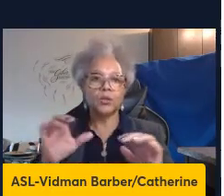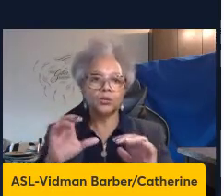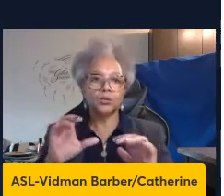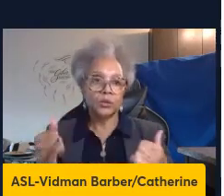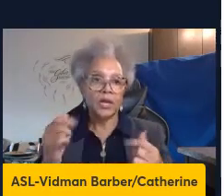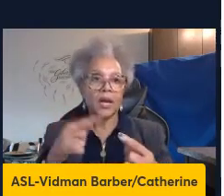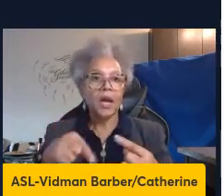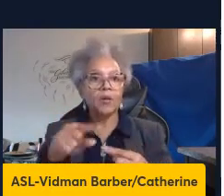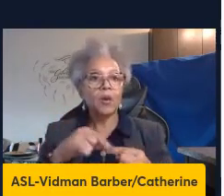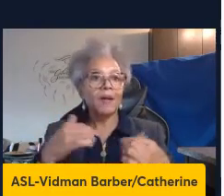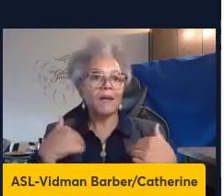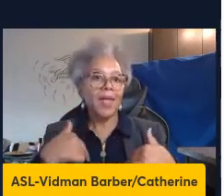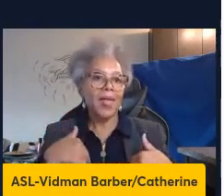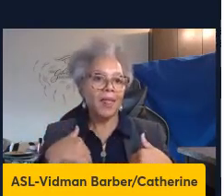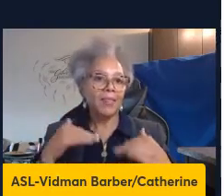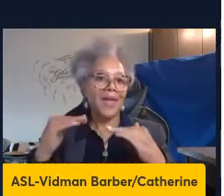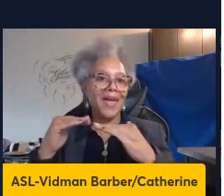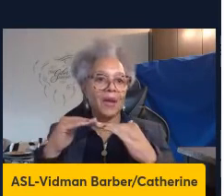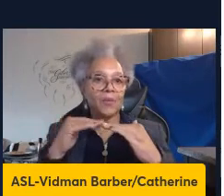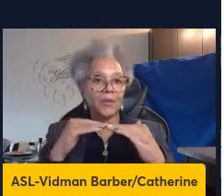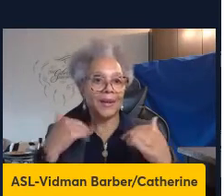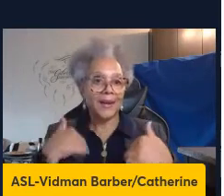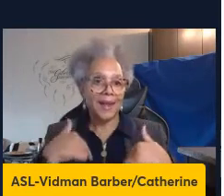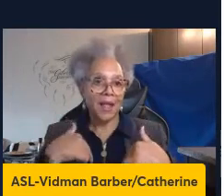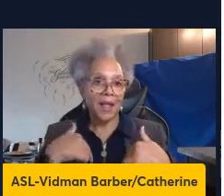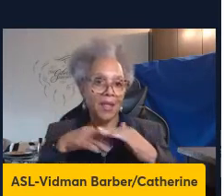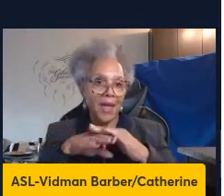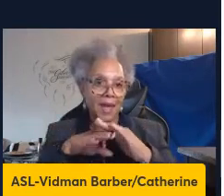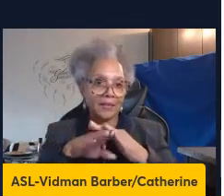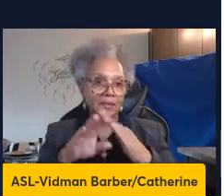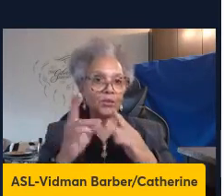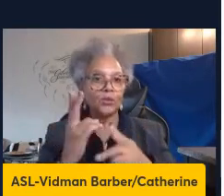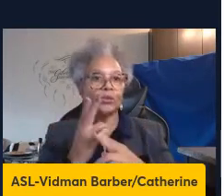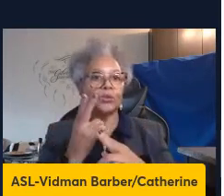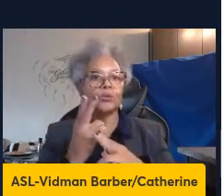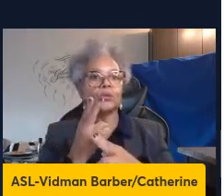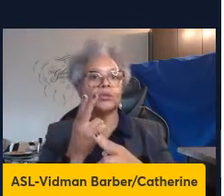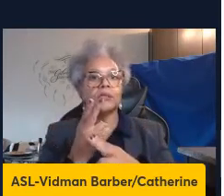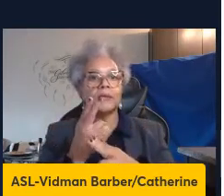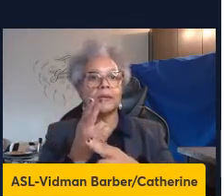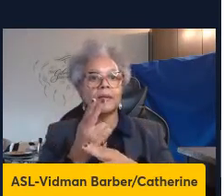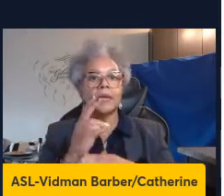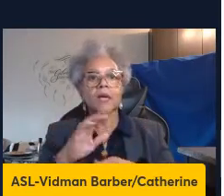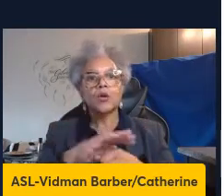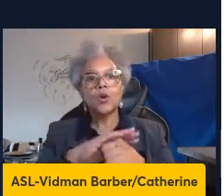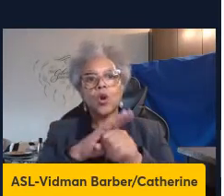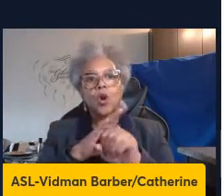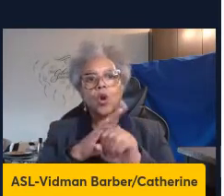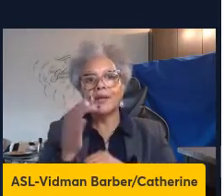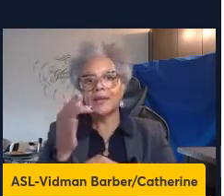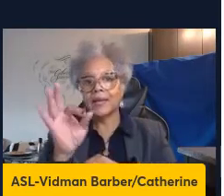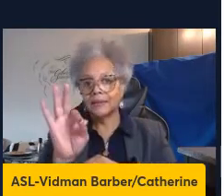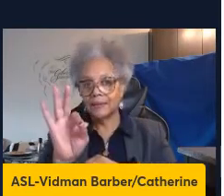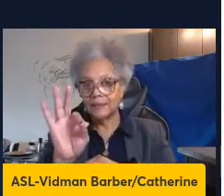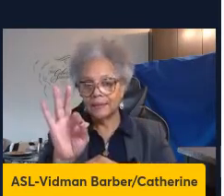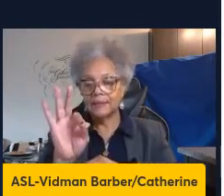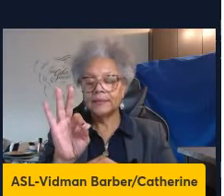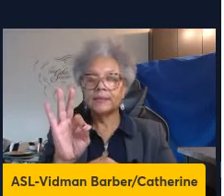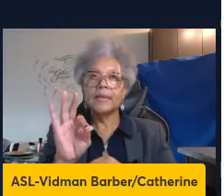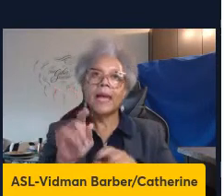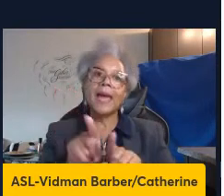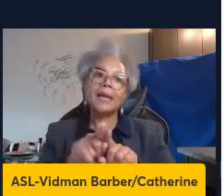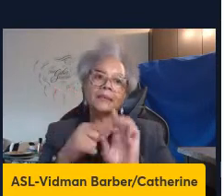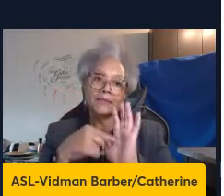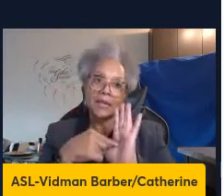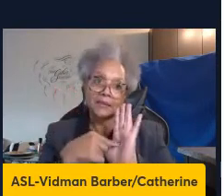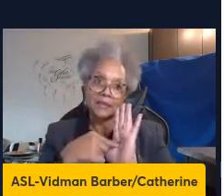health equity and health access, using the COVID-19 pandemic as an example